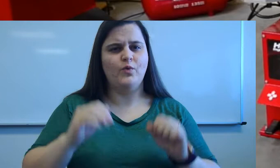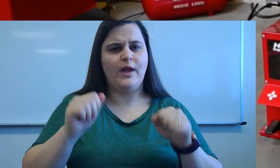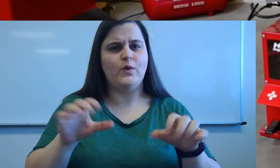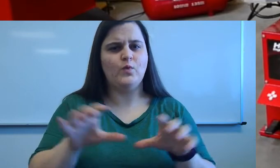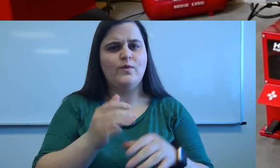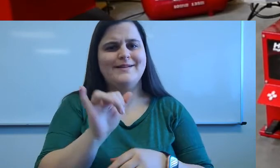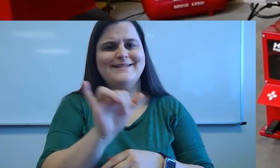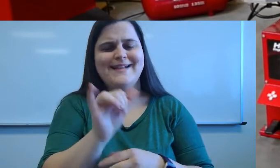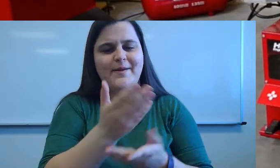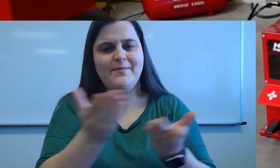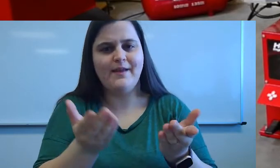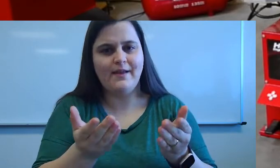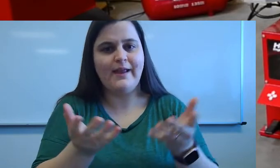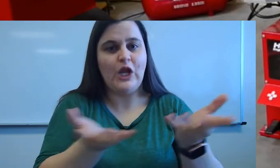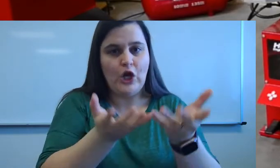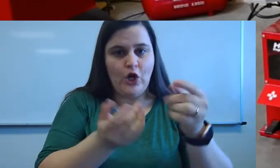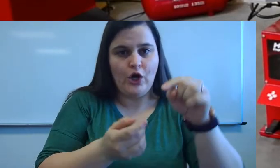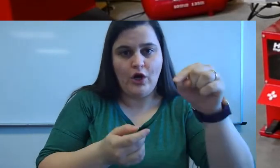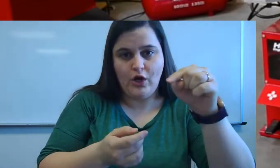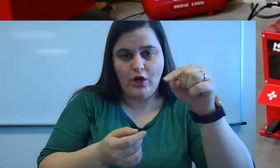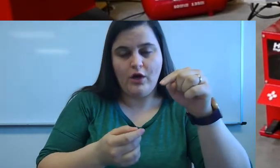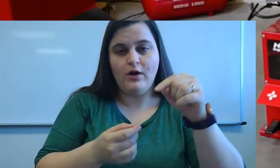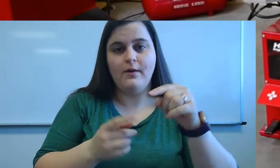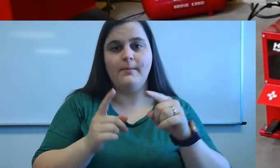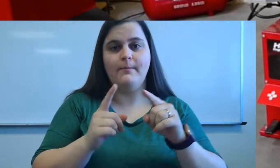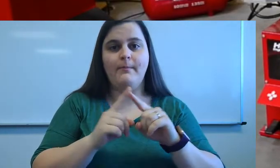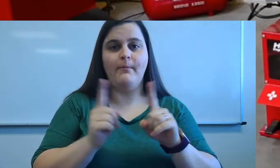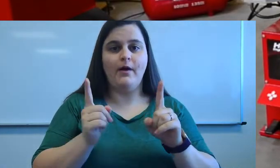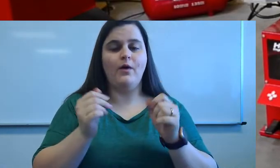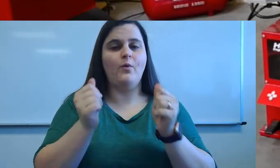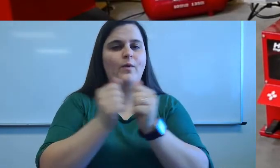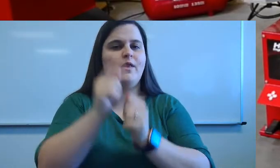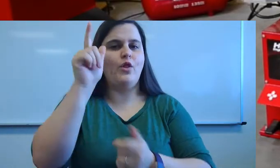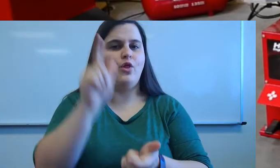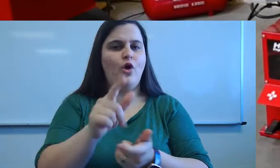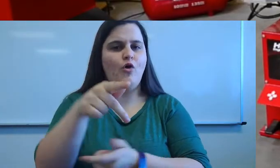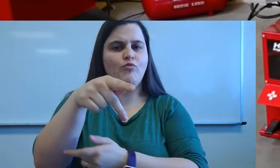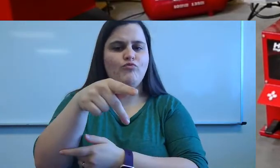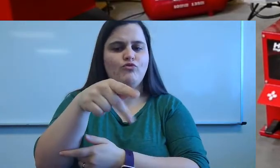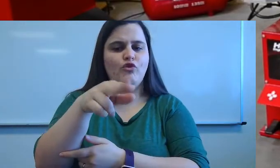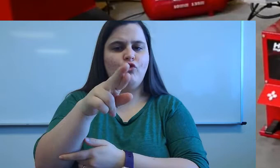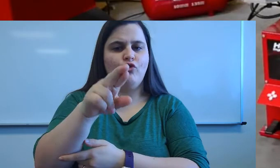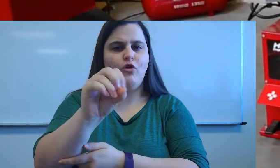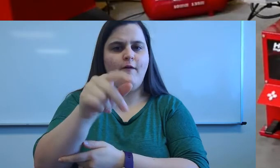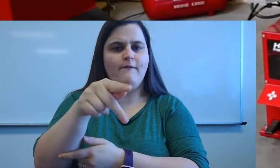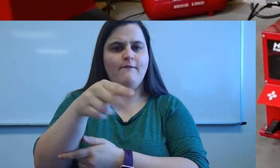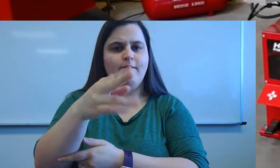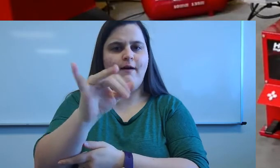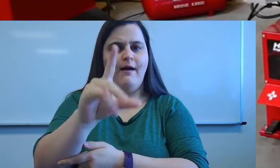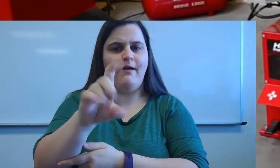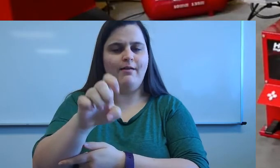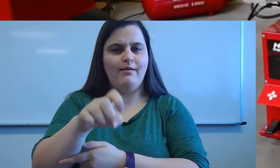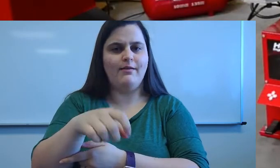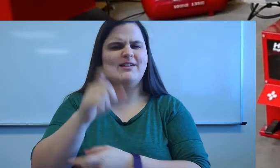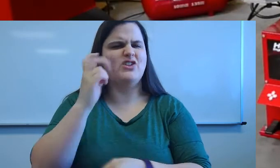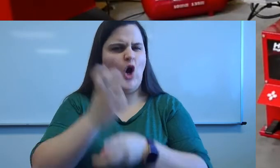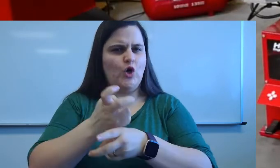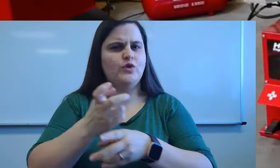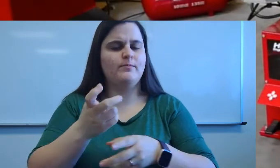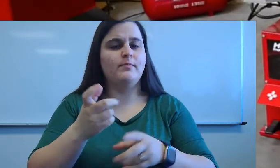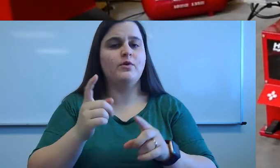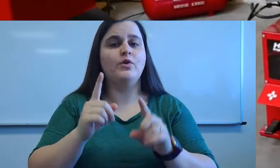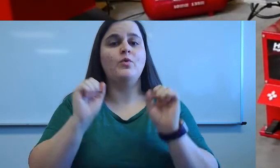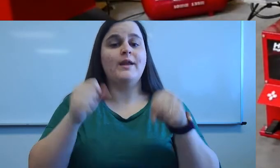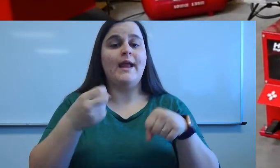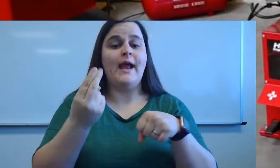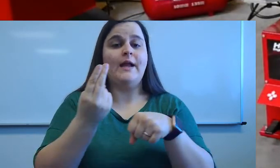You can do the same thing up here. But sometimes, especially with a low profile tire, it's harder to do. So we